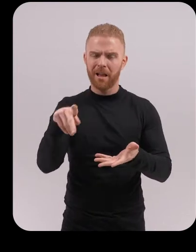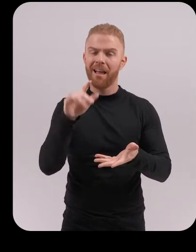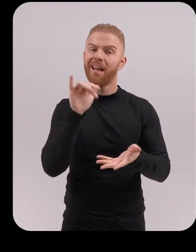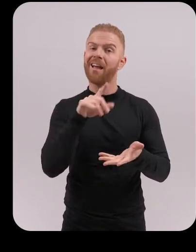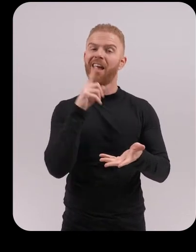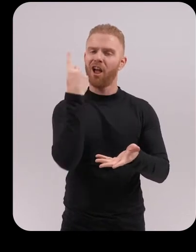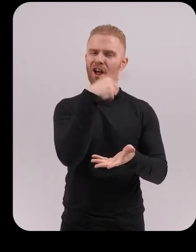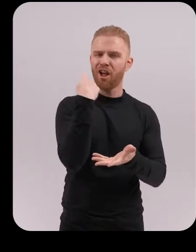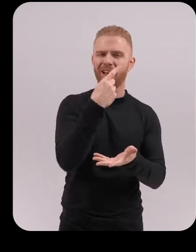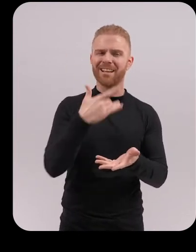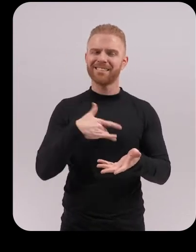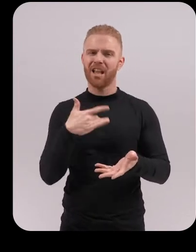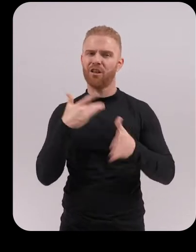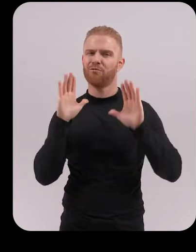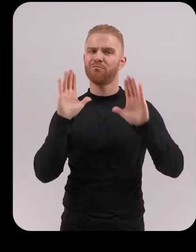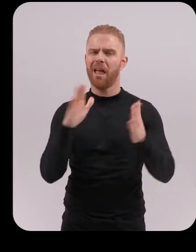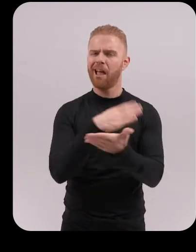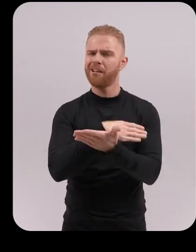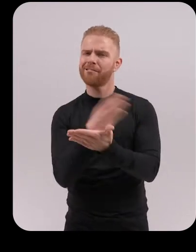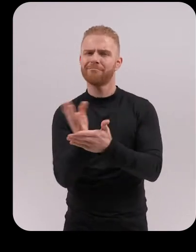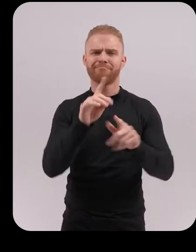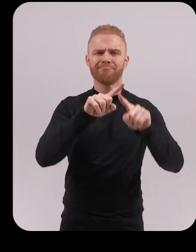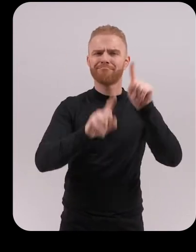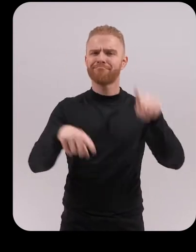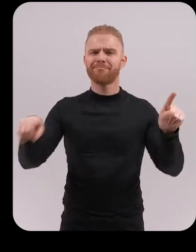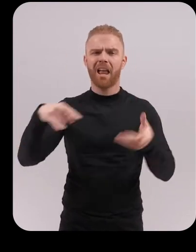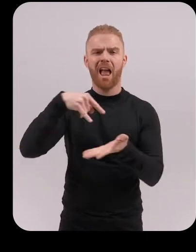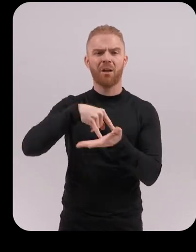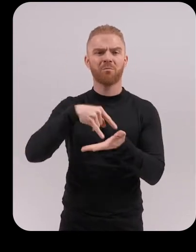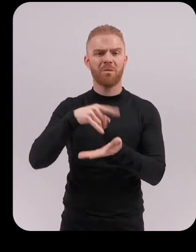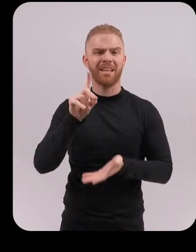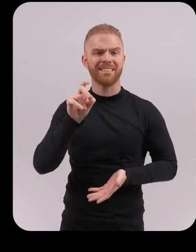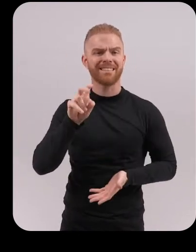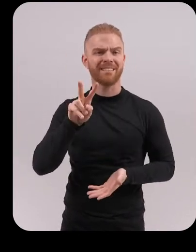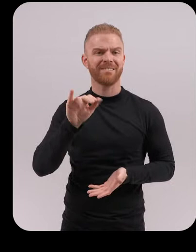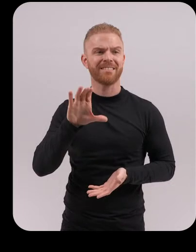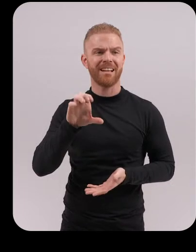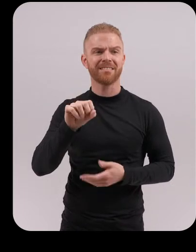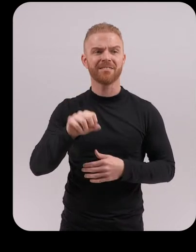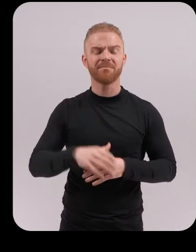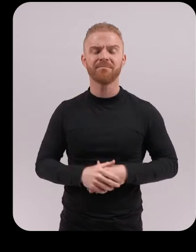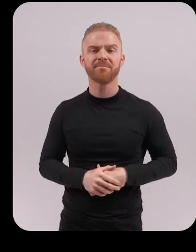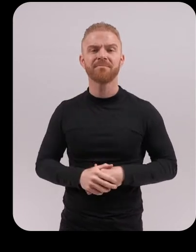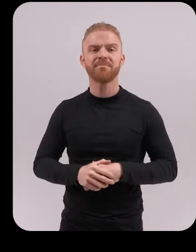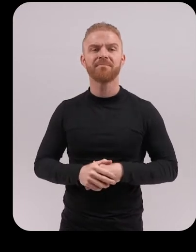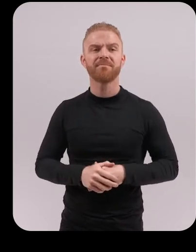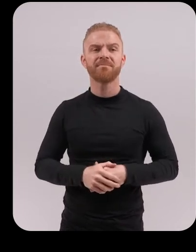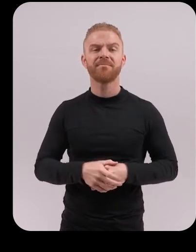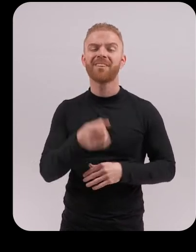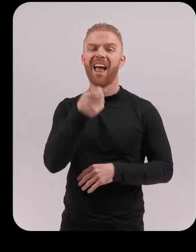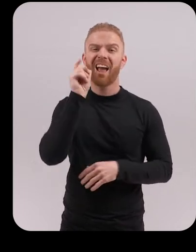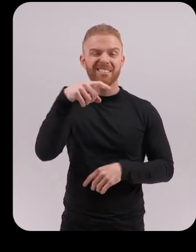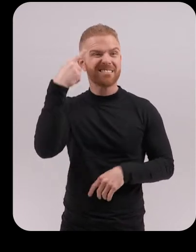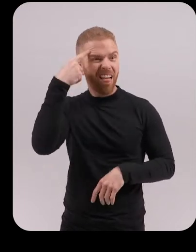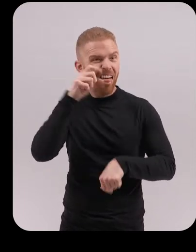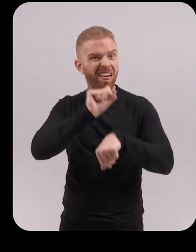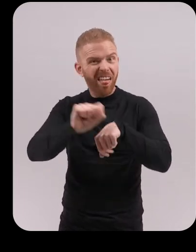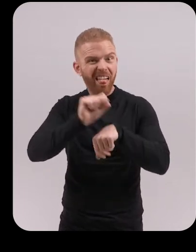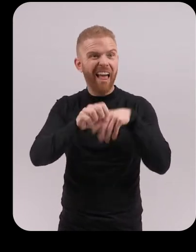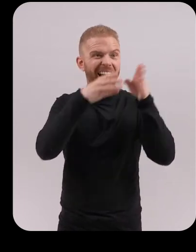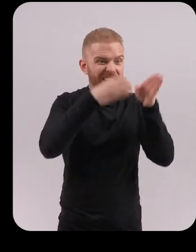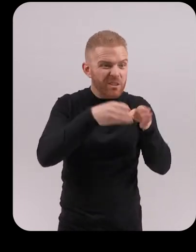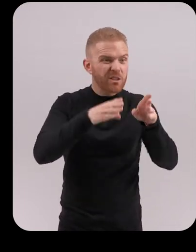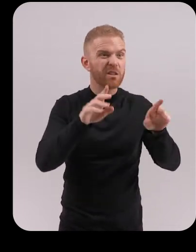that look and feel great across the diverse range of Android devices. Rather than thinking about individual